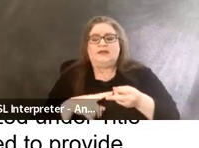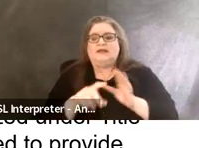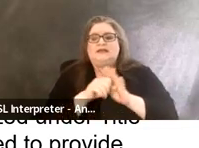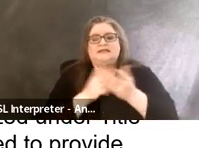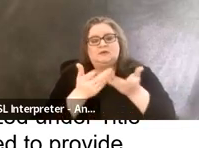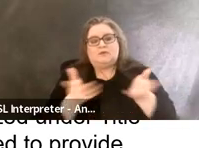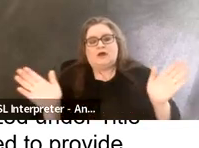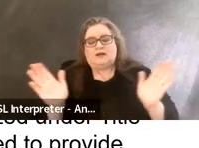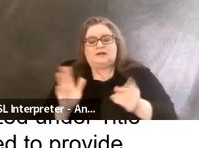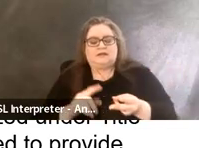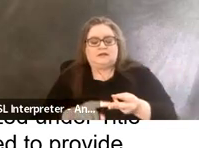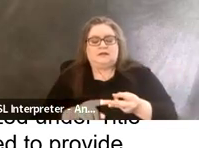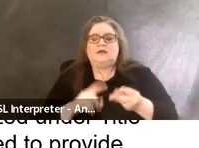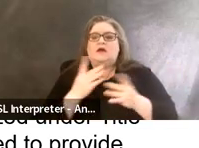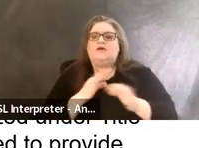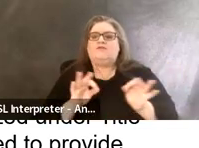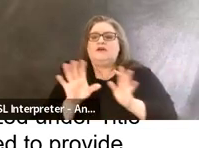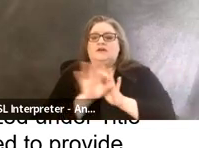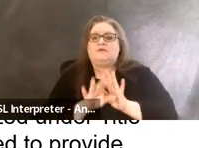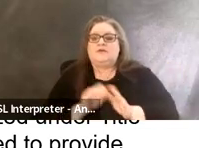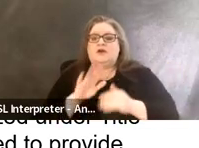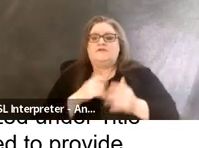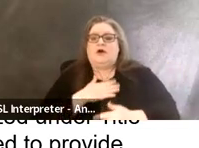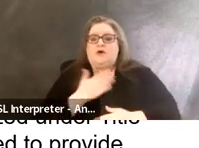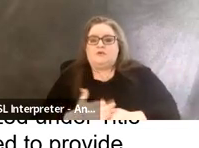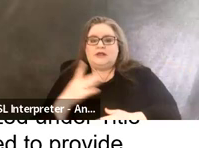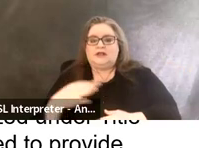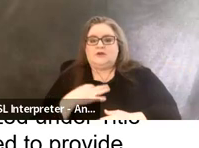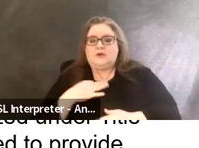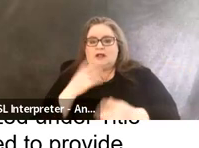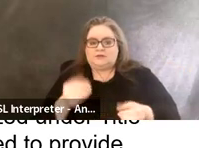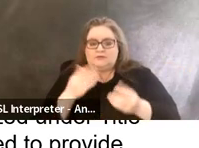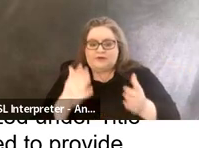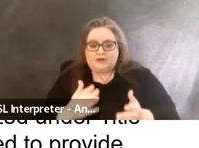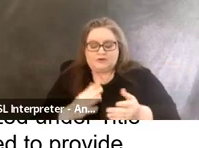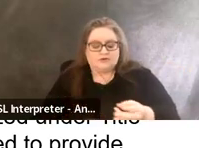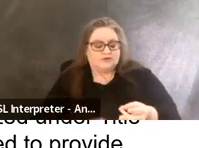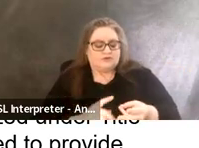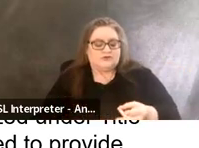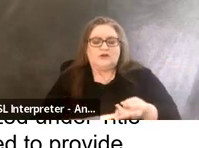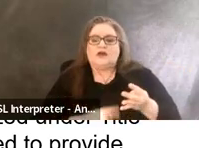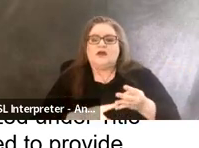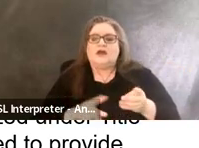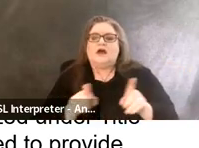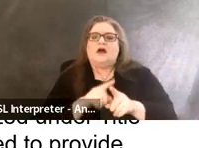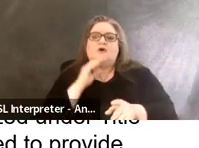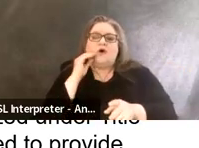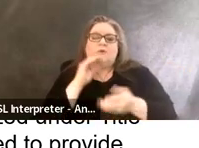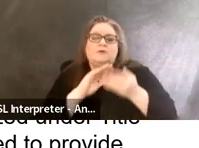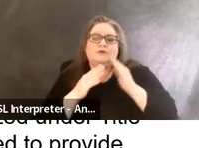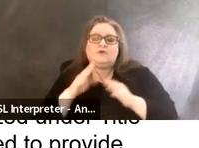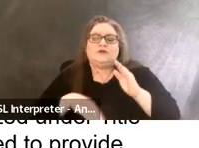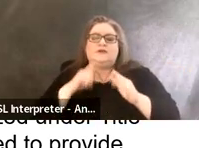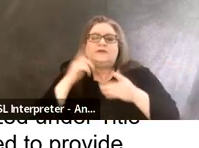statewideness, freedom of choice of all willing and qualified providers, and also home and community-based services,